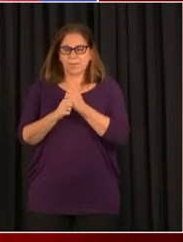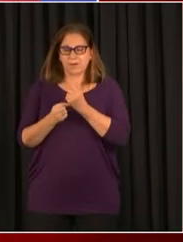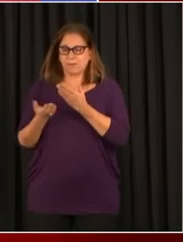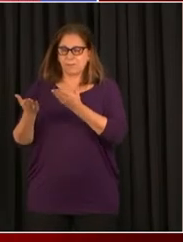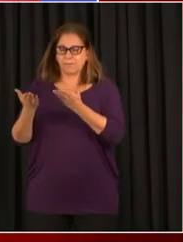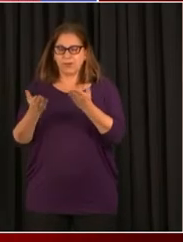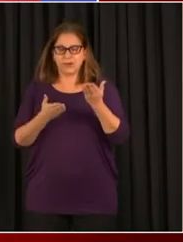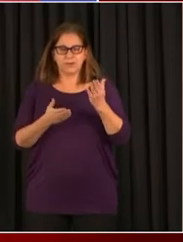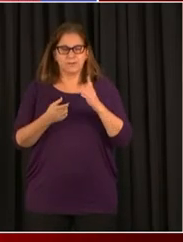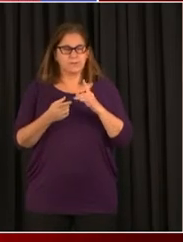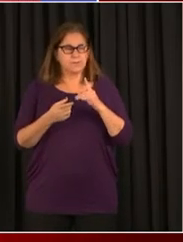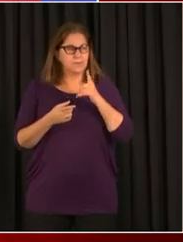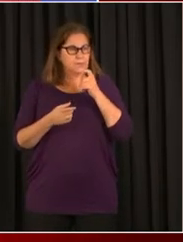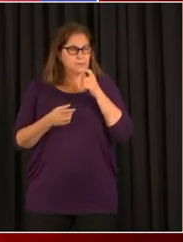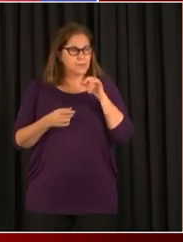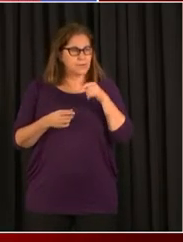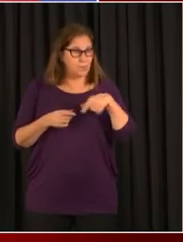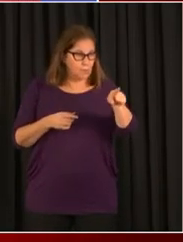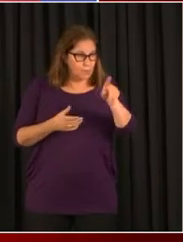according to schedule.